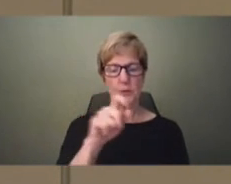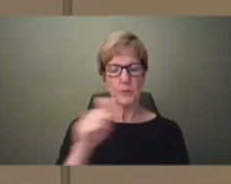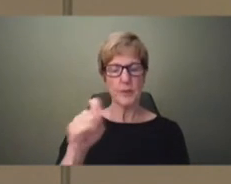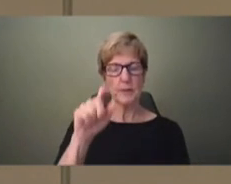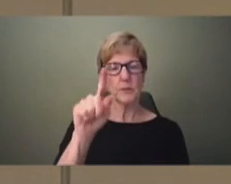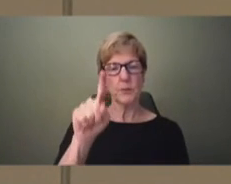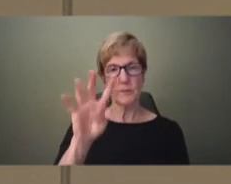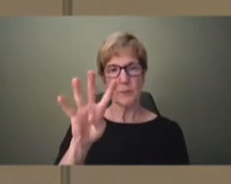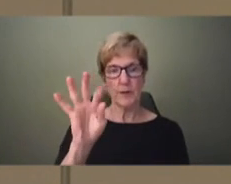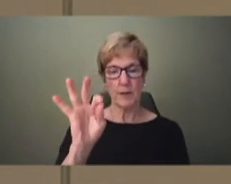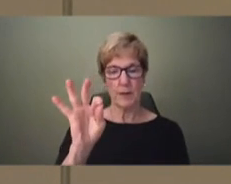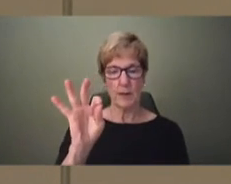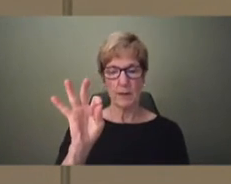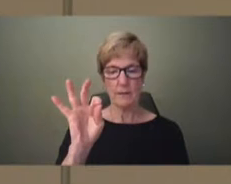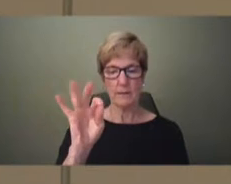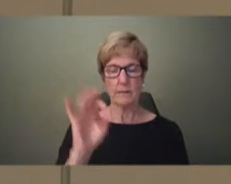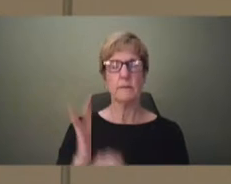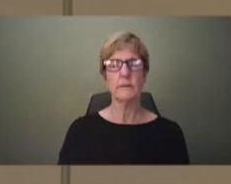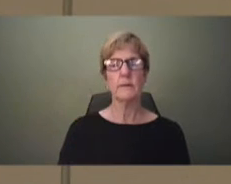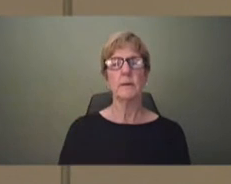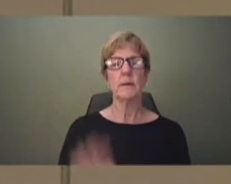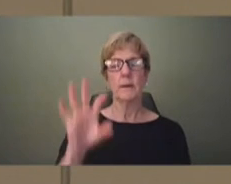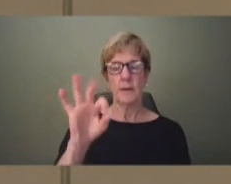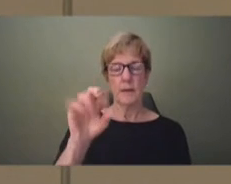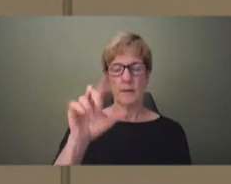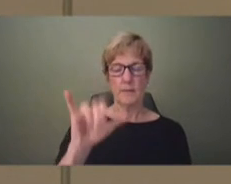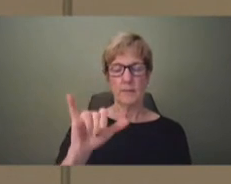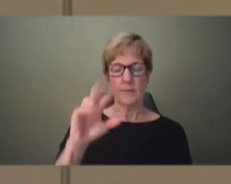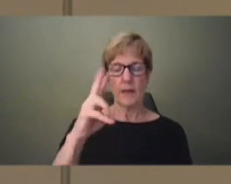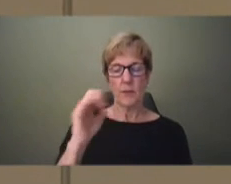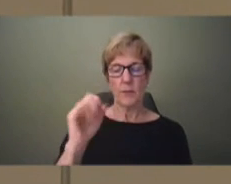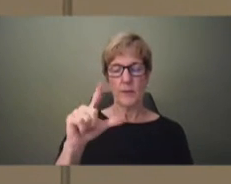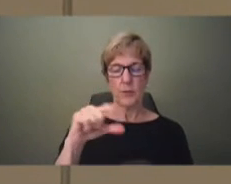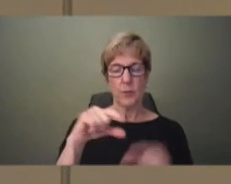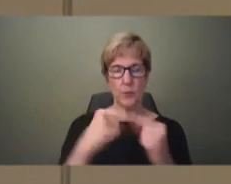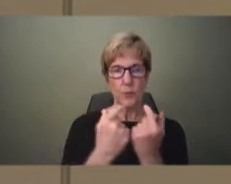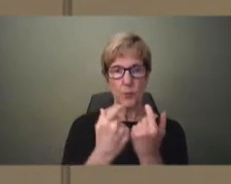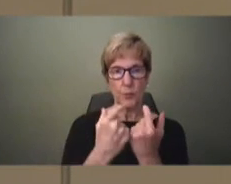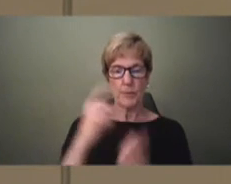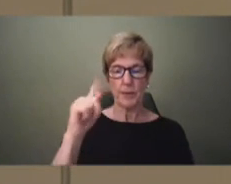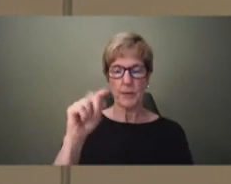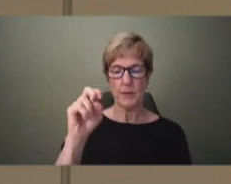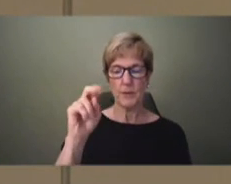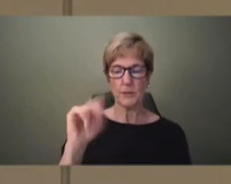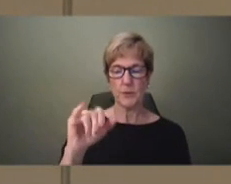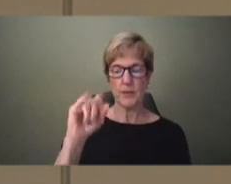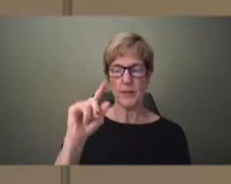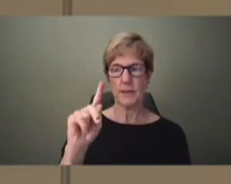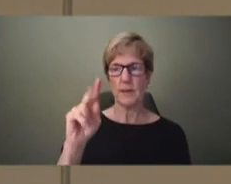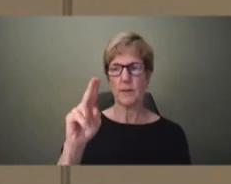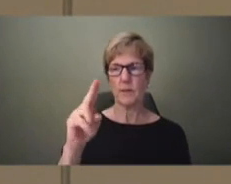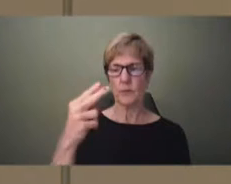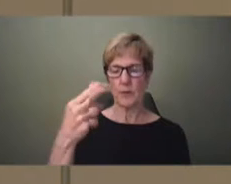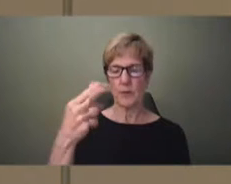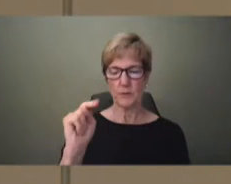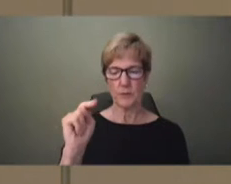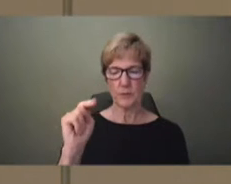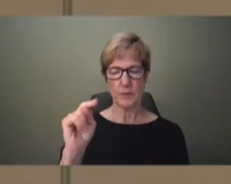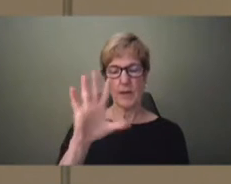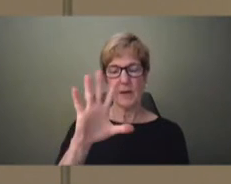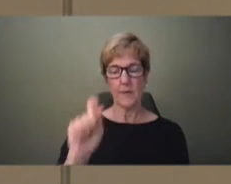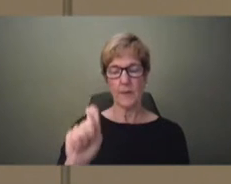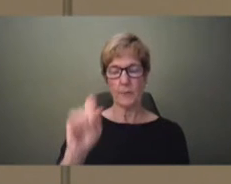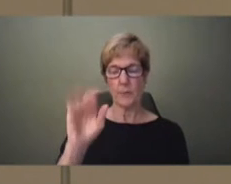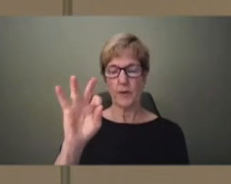uh 149 uh by flywell group and Tony on approximately 5.91 Acres on the north side of North